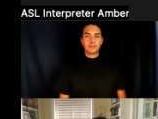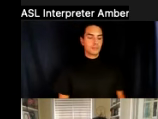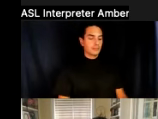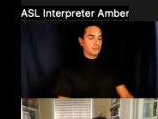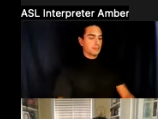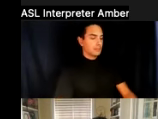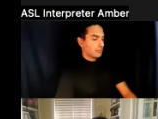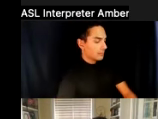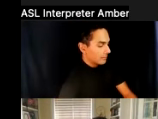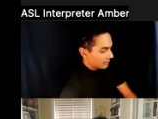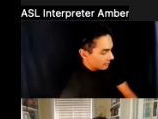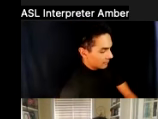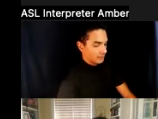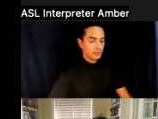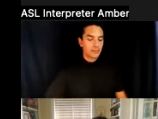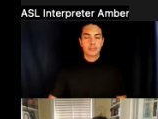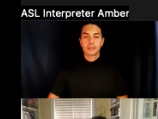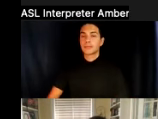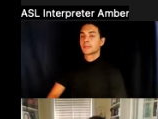Okay, so there, okay.